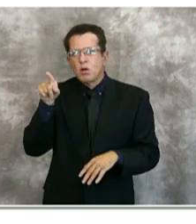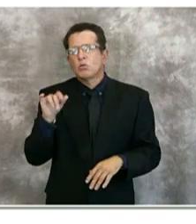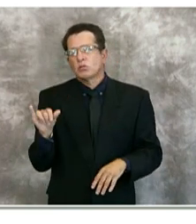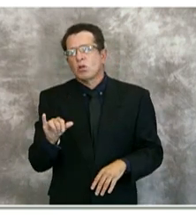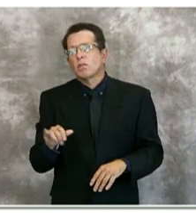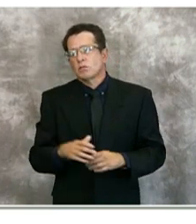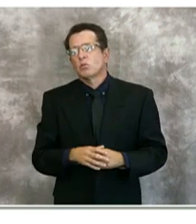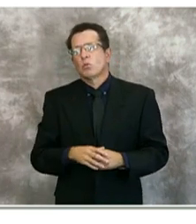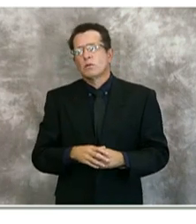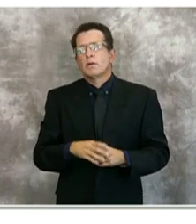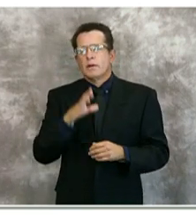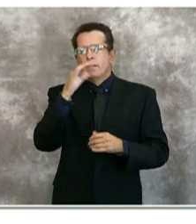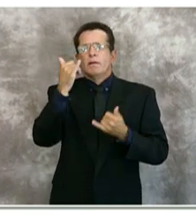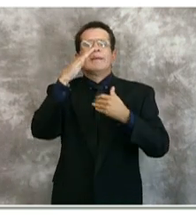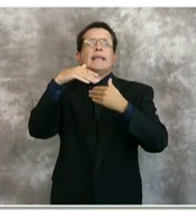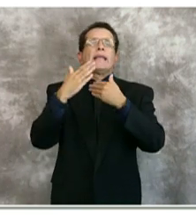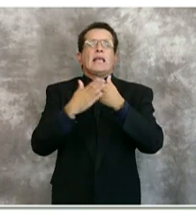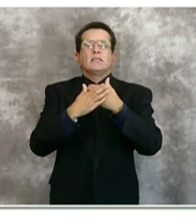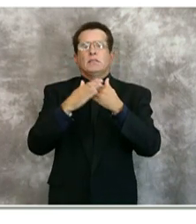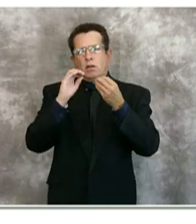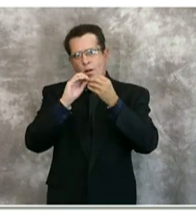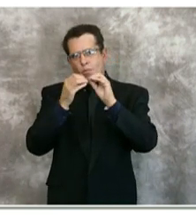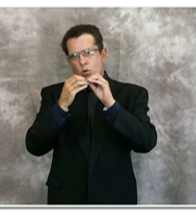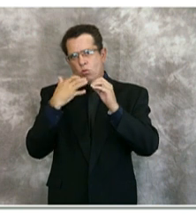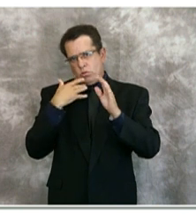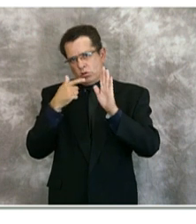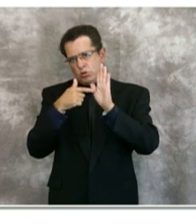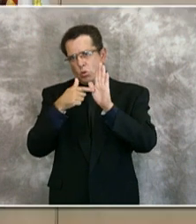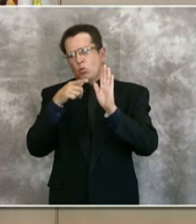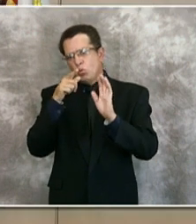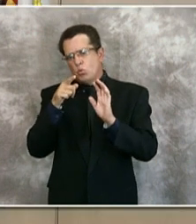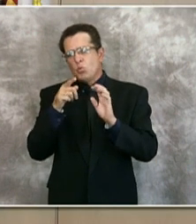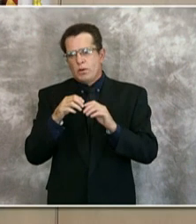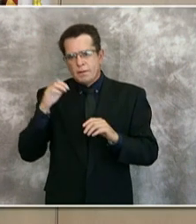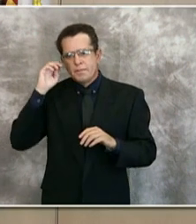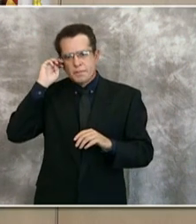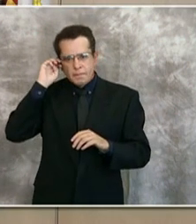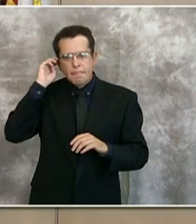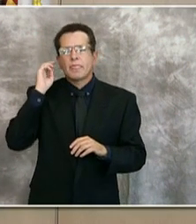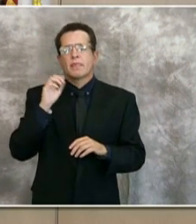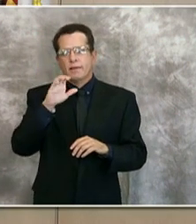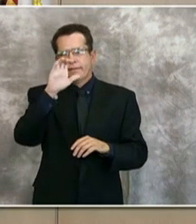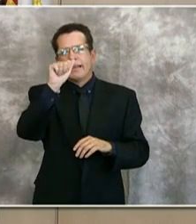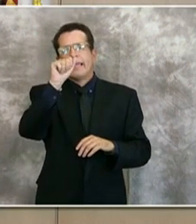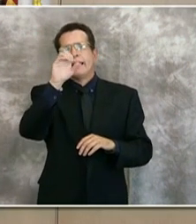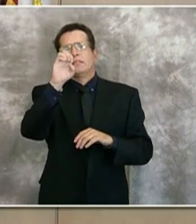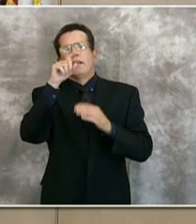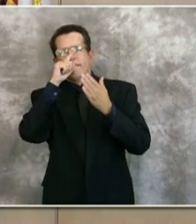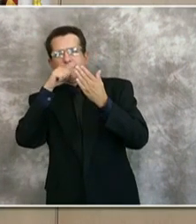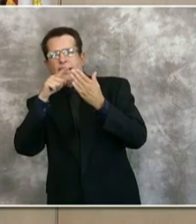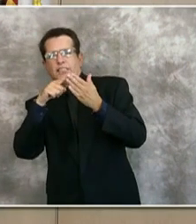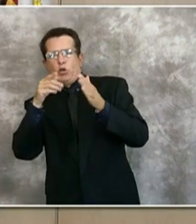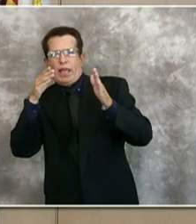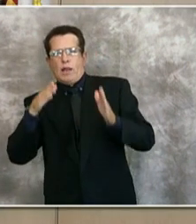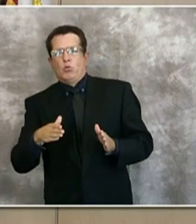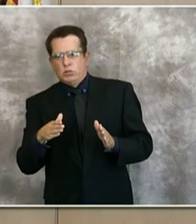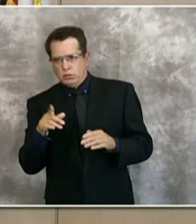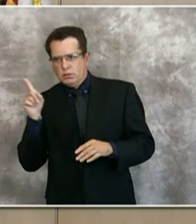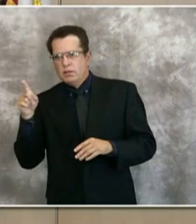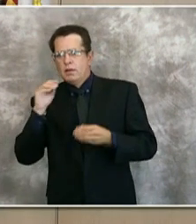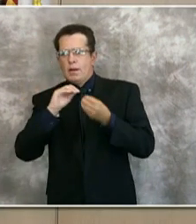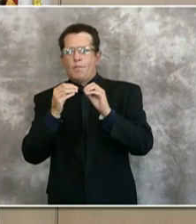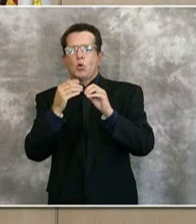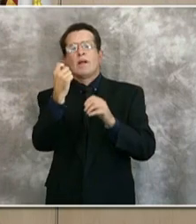So the next trigger that we would like to share with you is related to case investigations, and this is trigger number